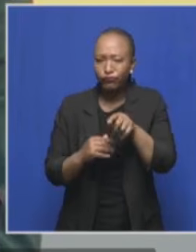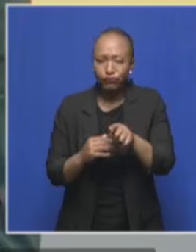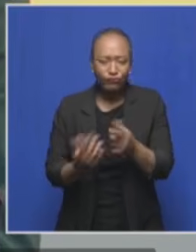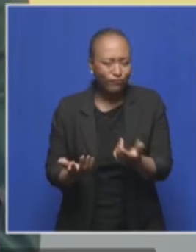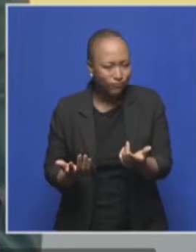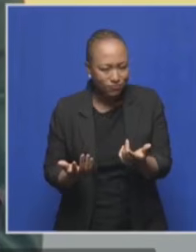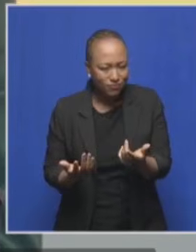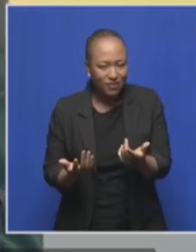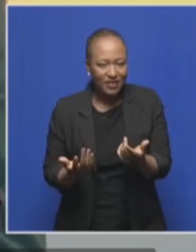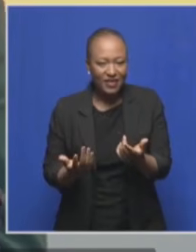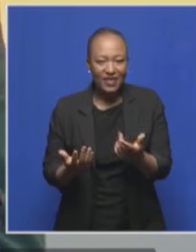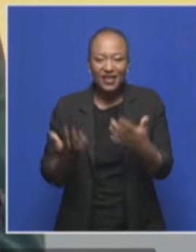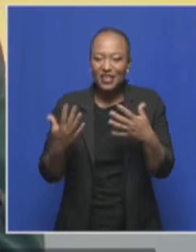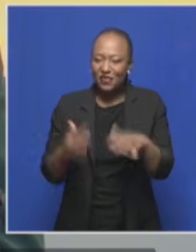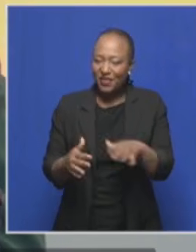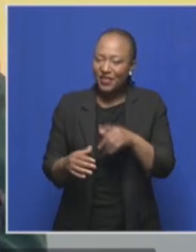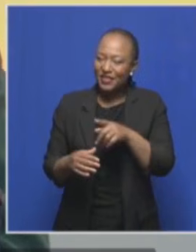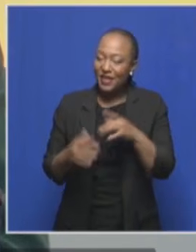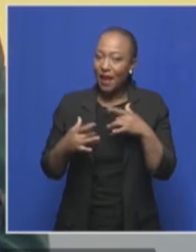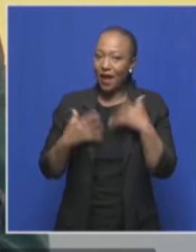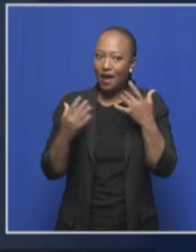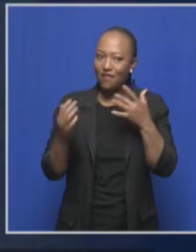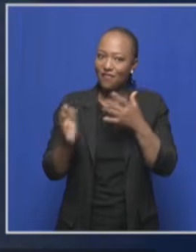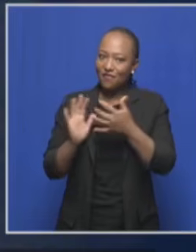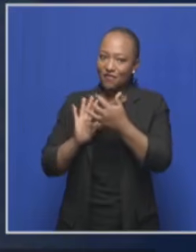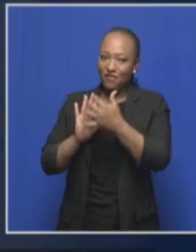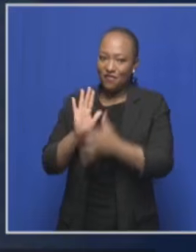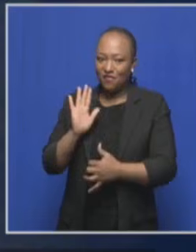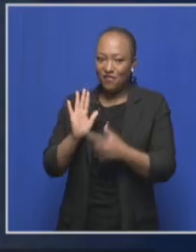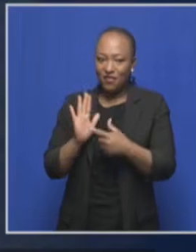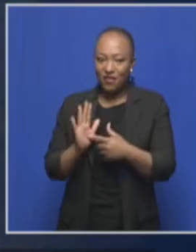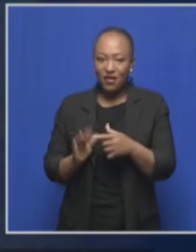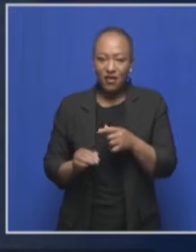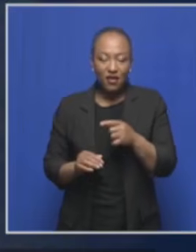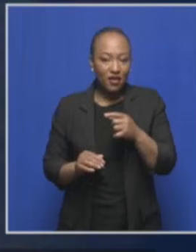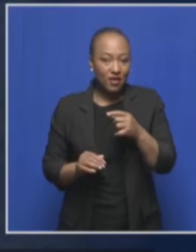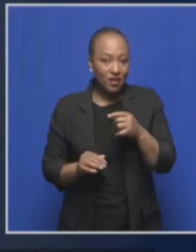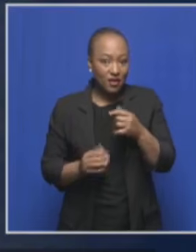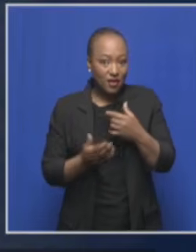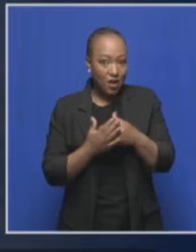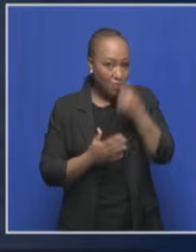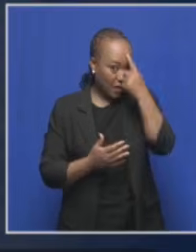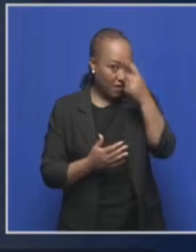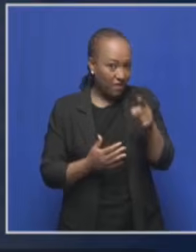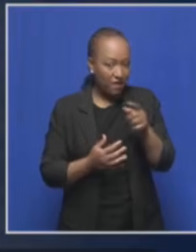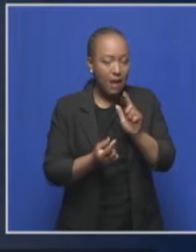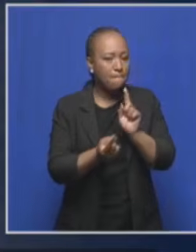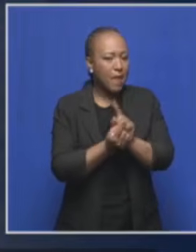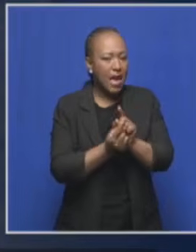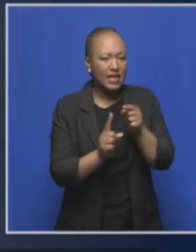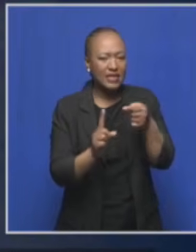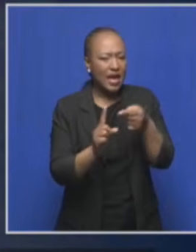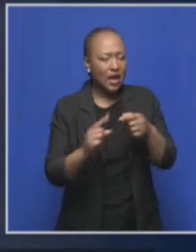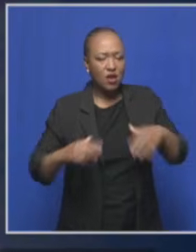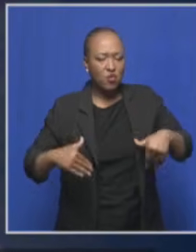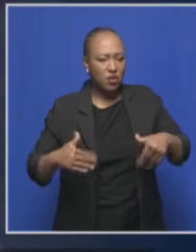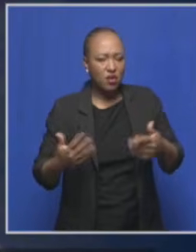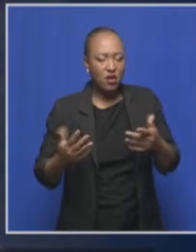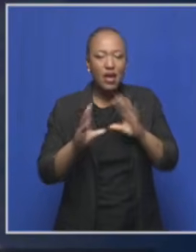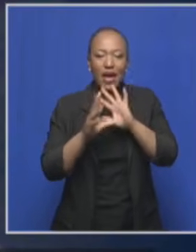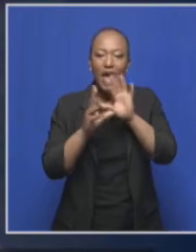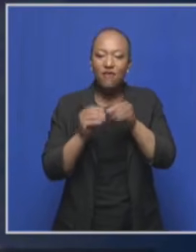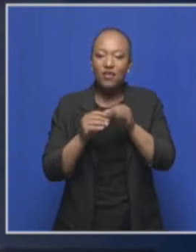and then literally brought this to life. Would you believe me if I told her I've actually never even met her in real life? So it was all